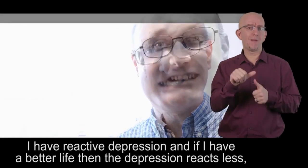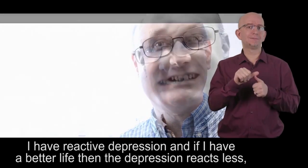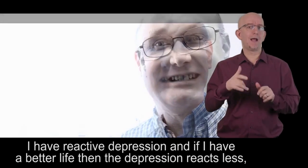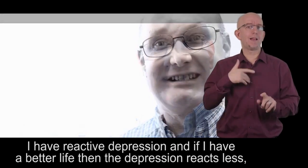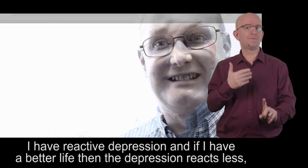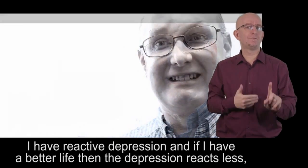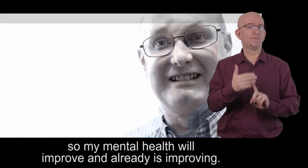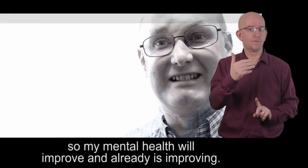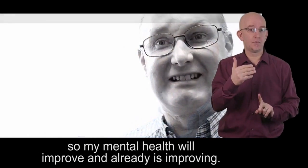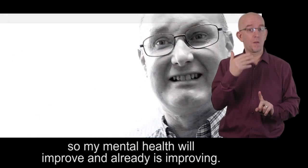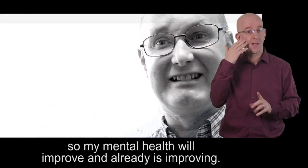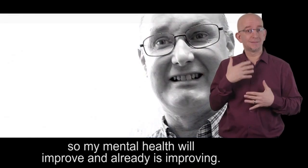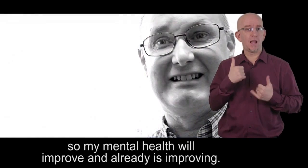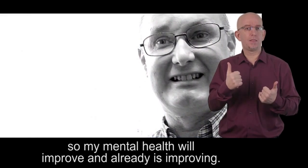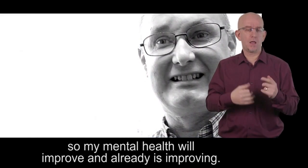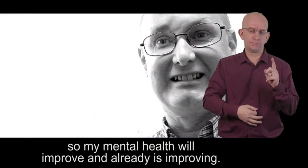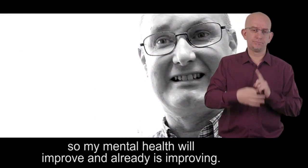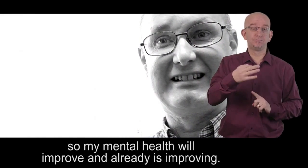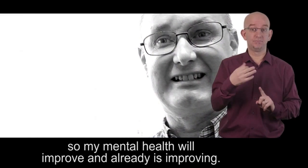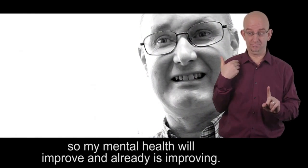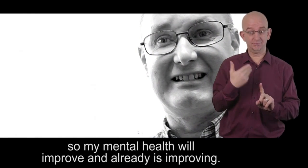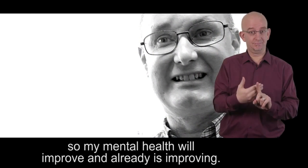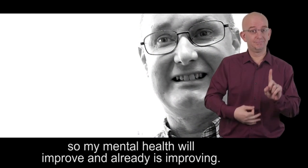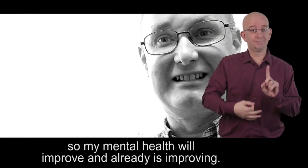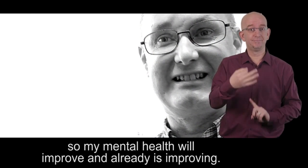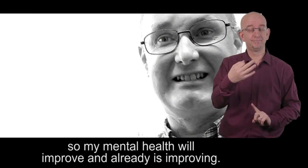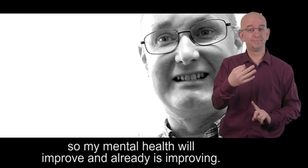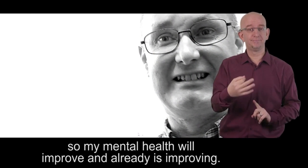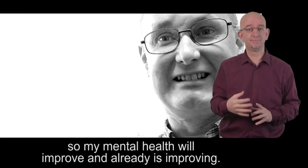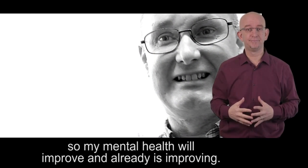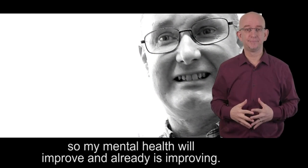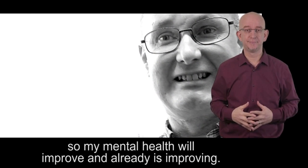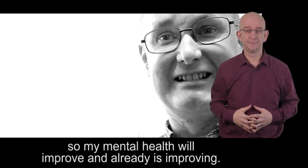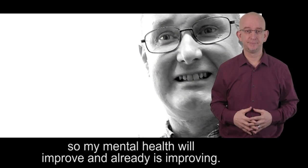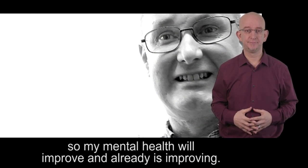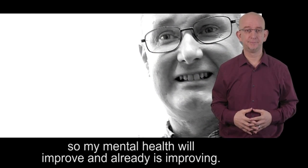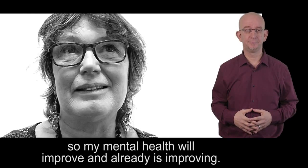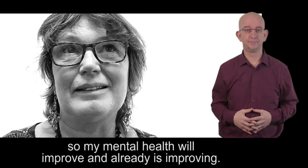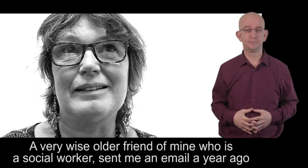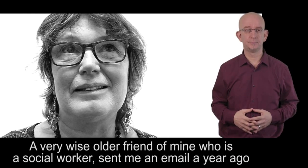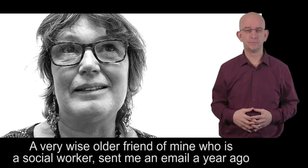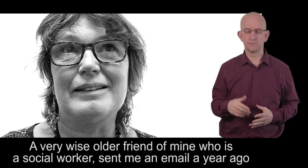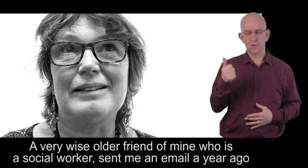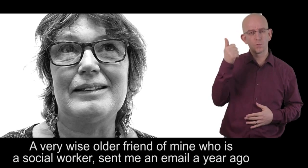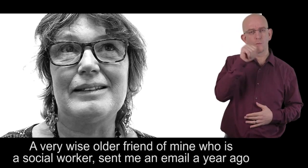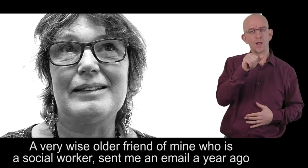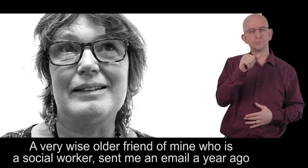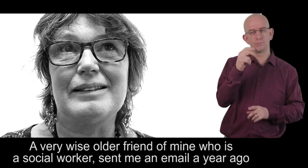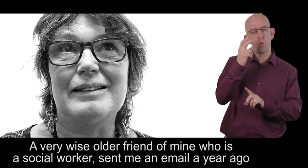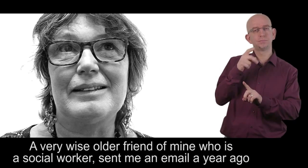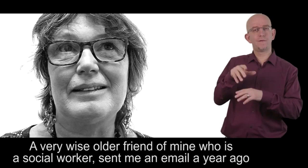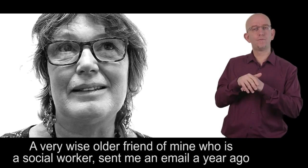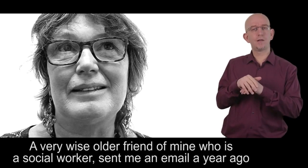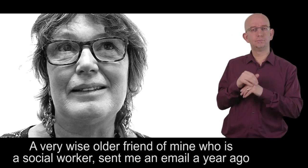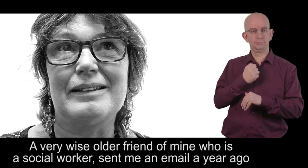less so my mental health will improve and already is improving. A very wise older